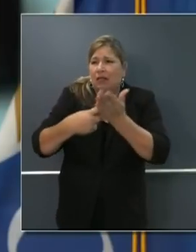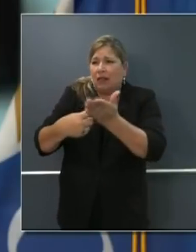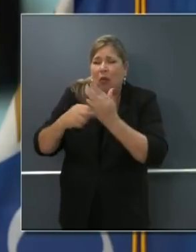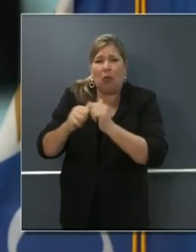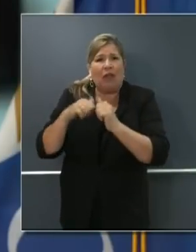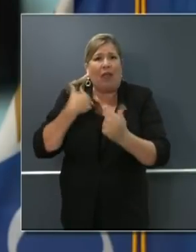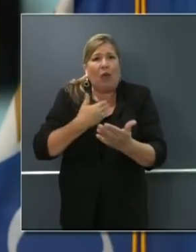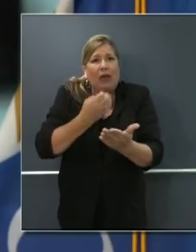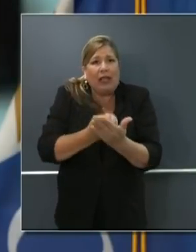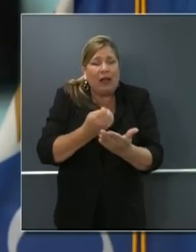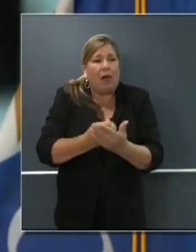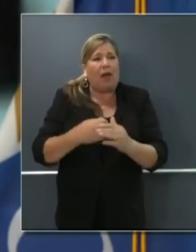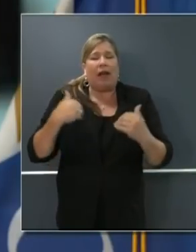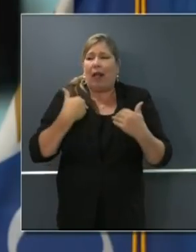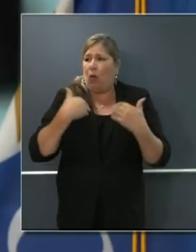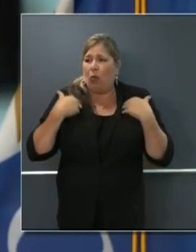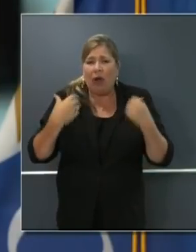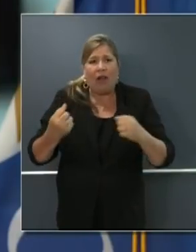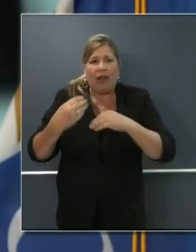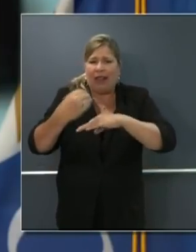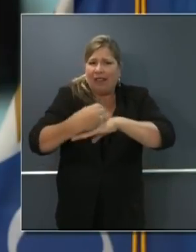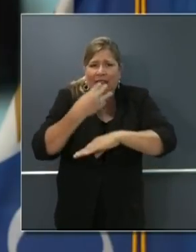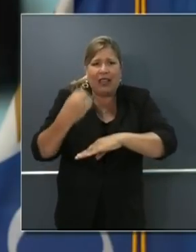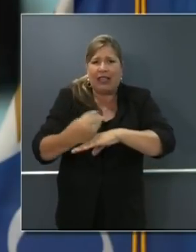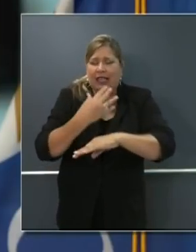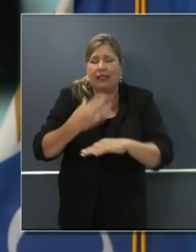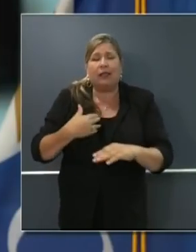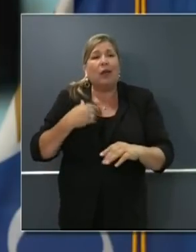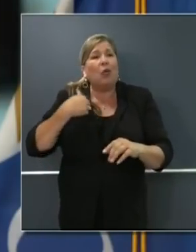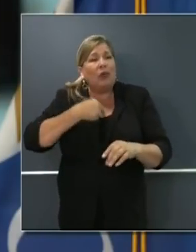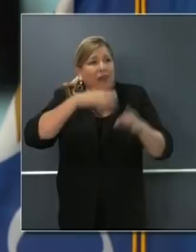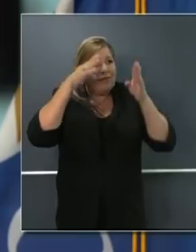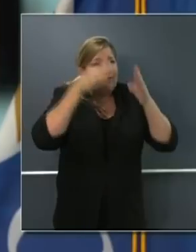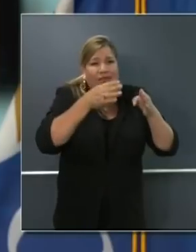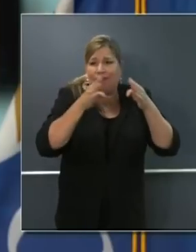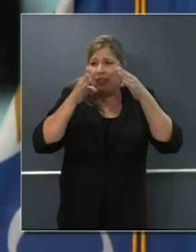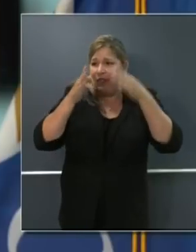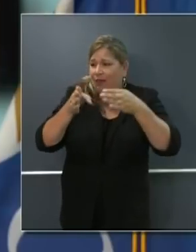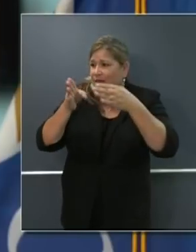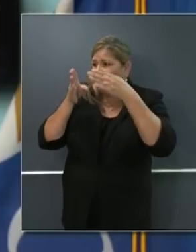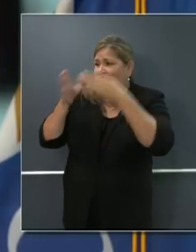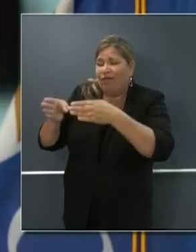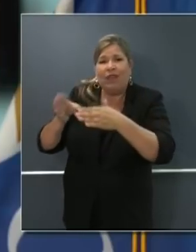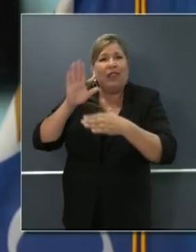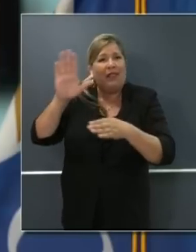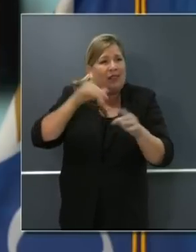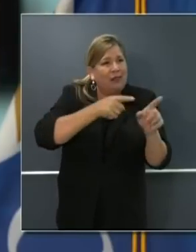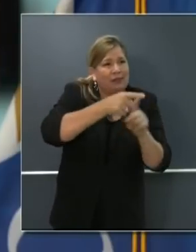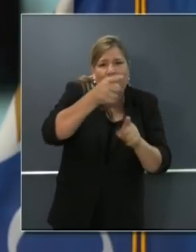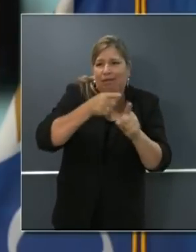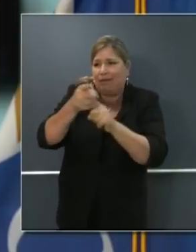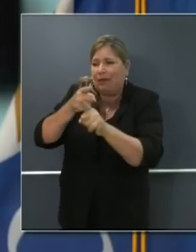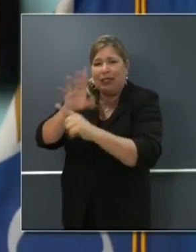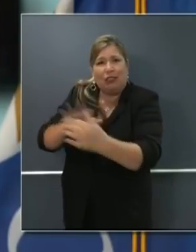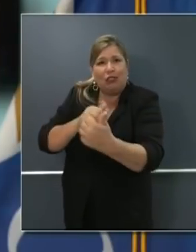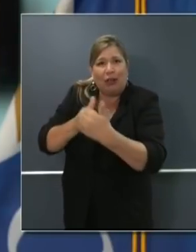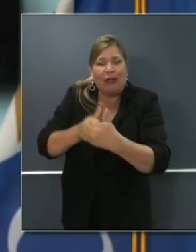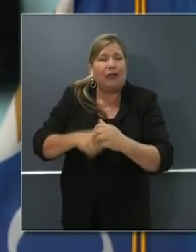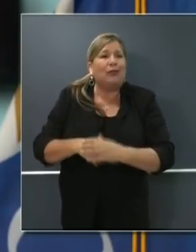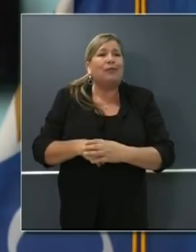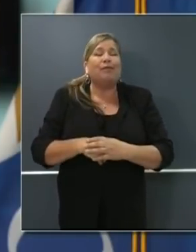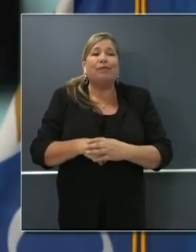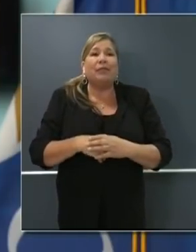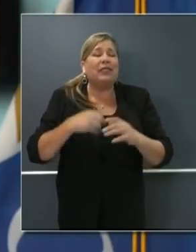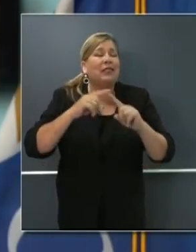recovery advisors, and also working sector by sector to understand the unique challenges, unique characteristics of